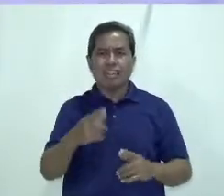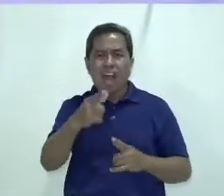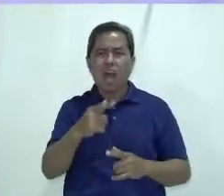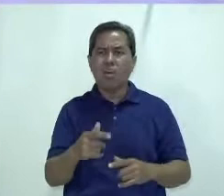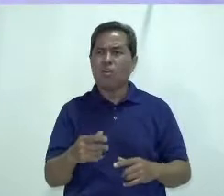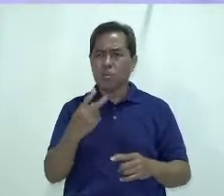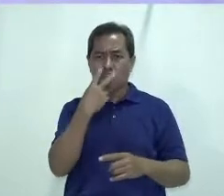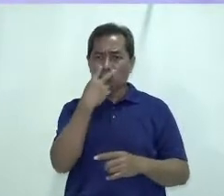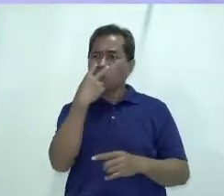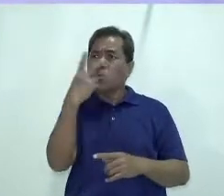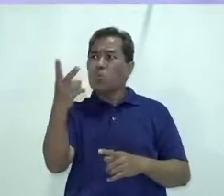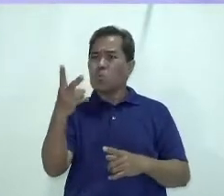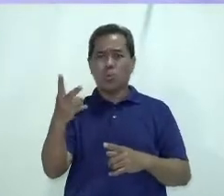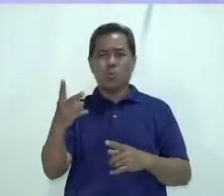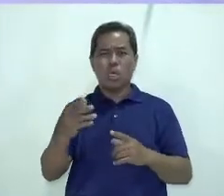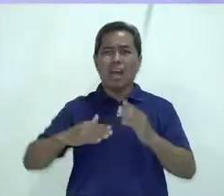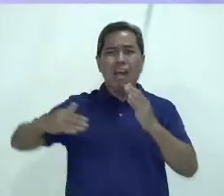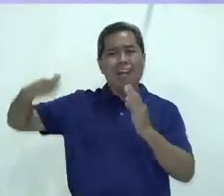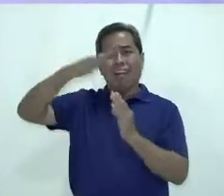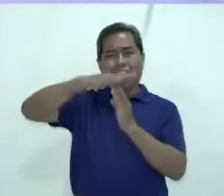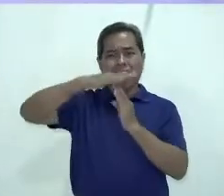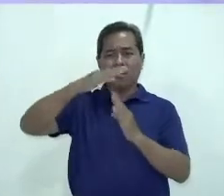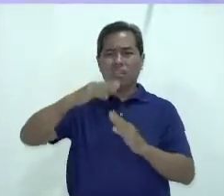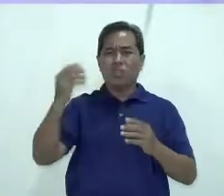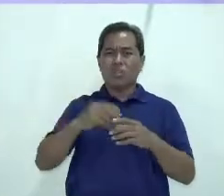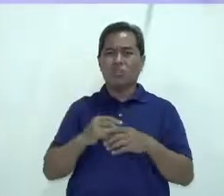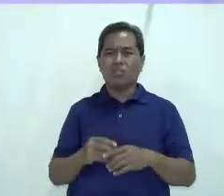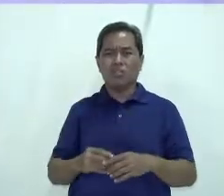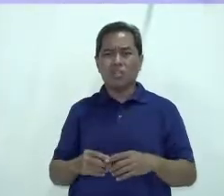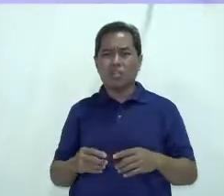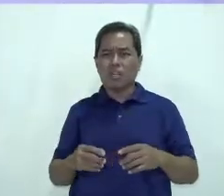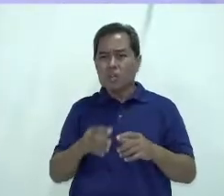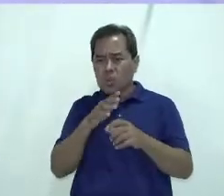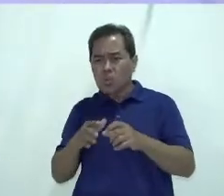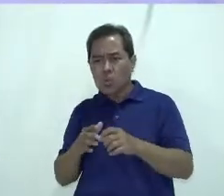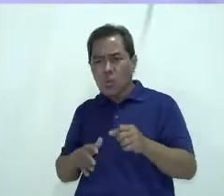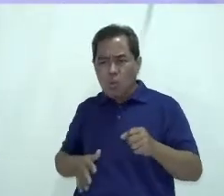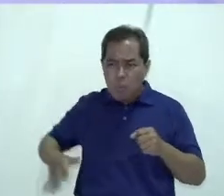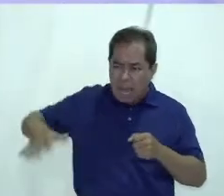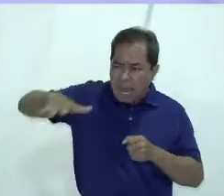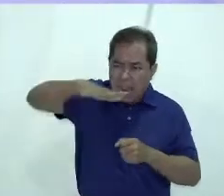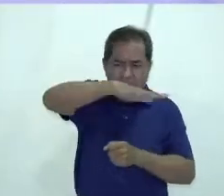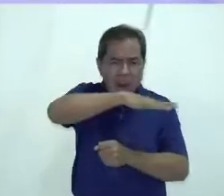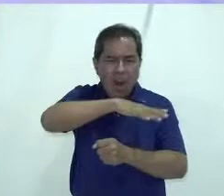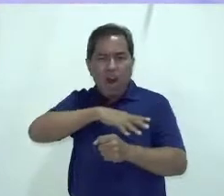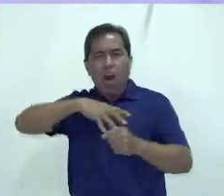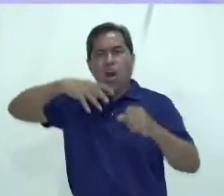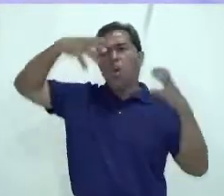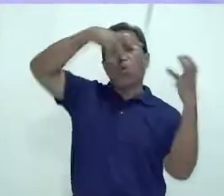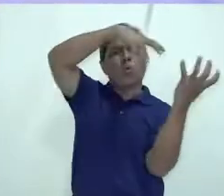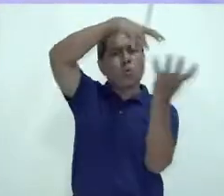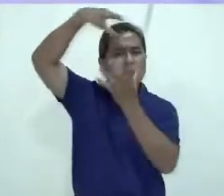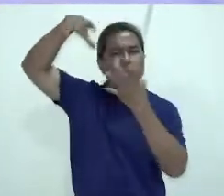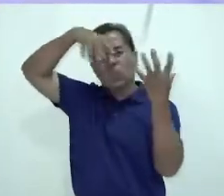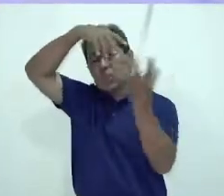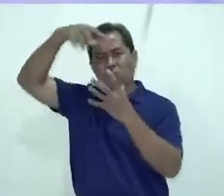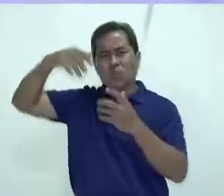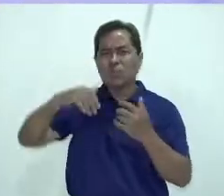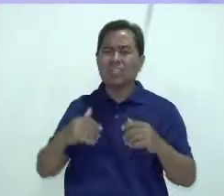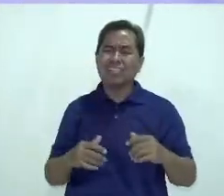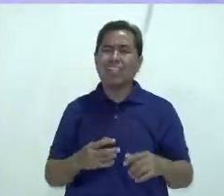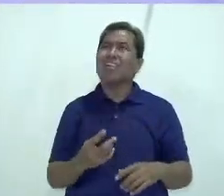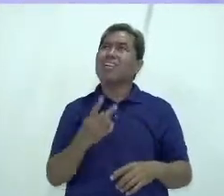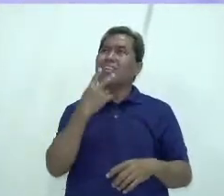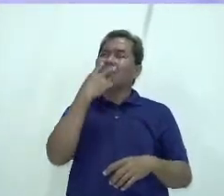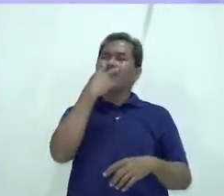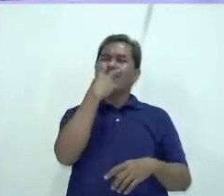island surrounded by a sea of clouds. And it seemed like, man, this is another planet, it's another place.